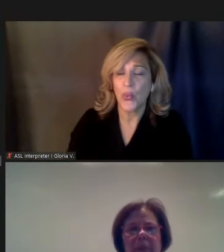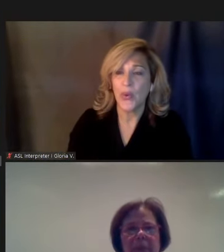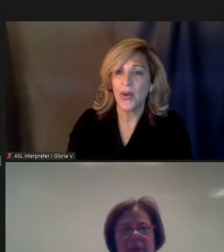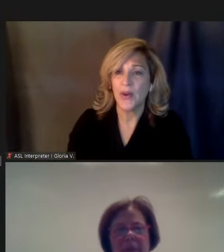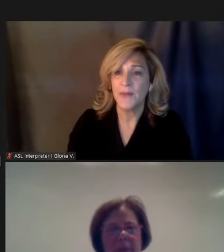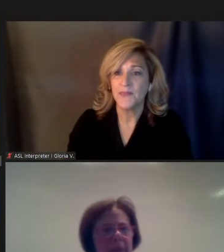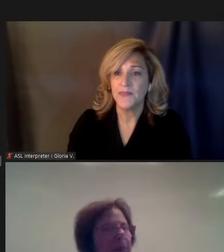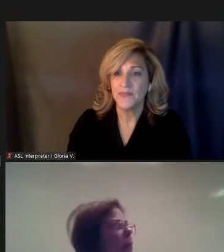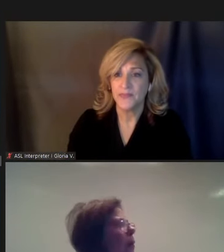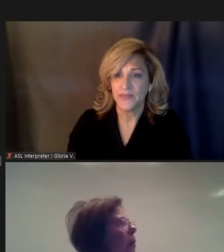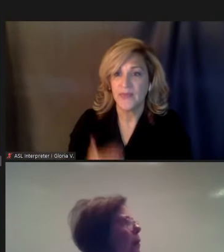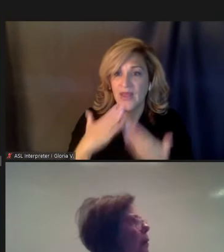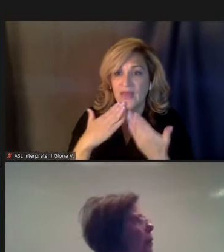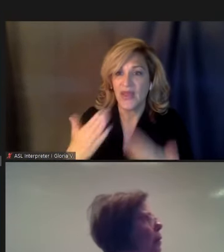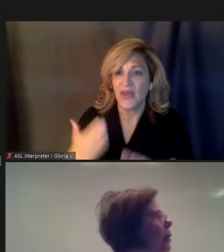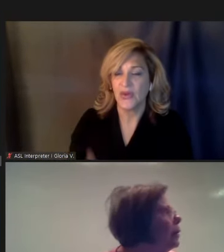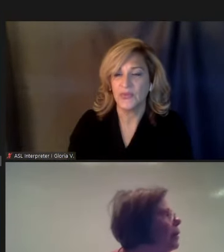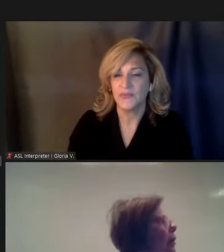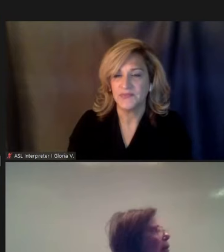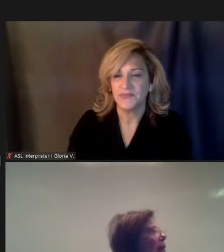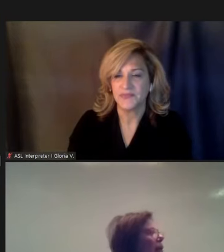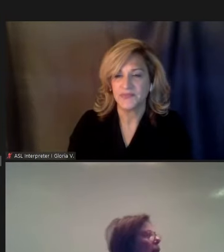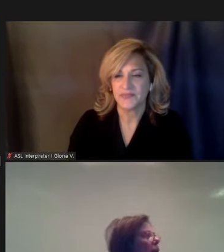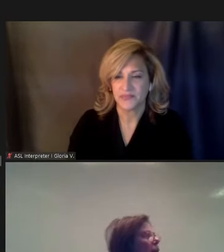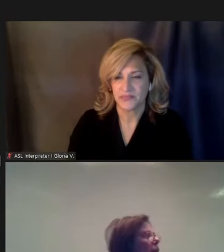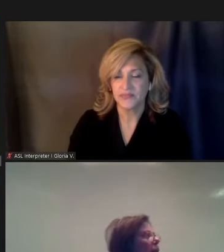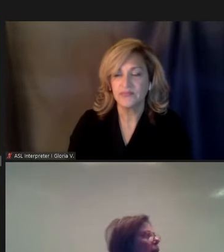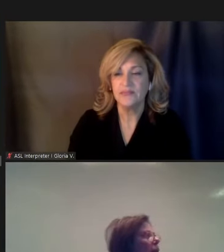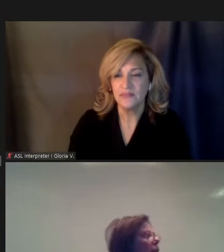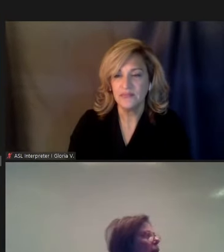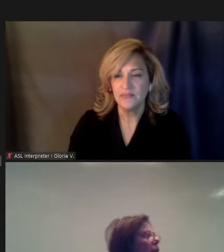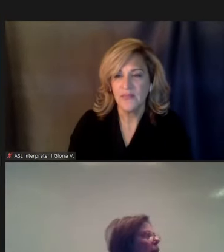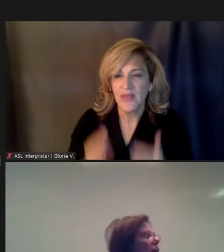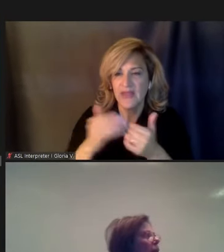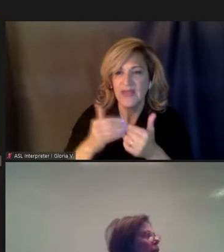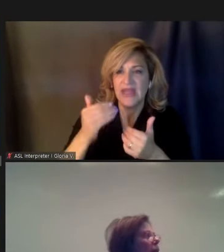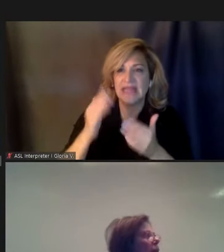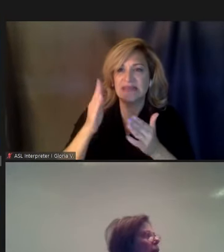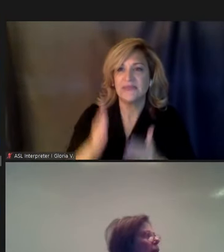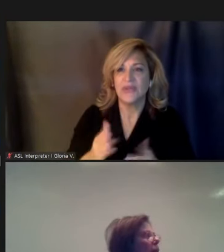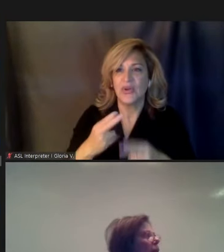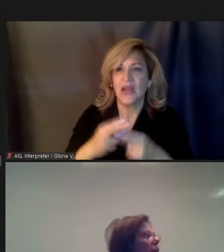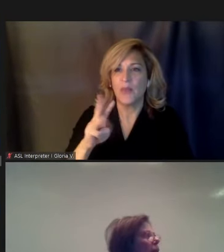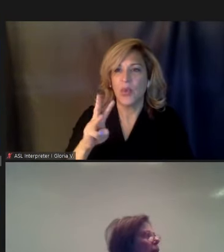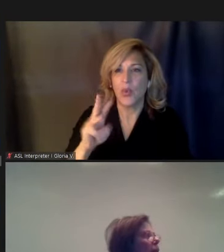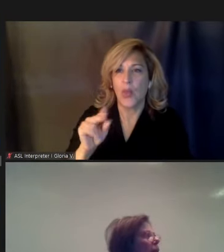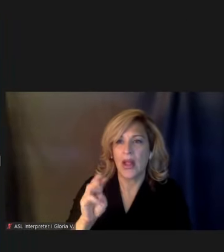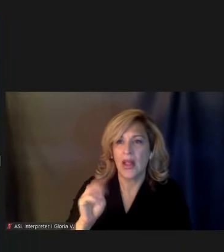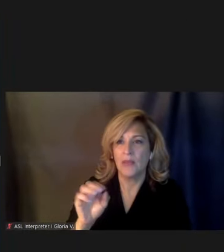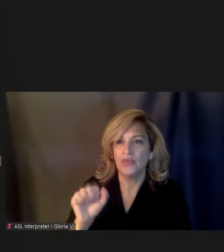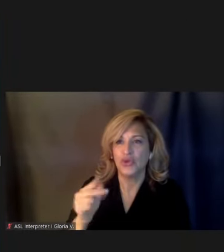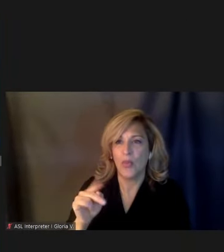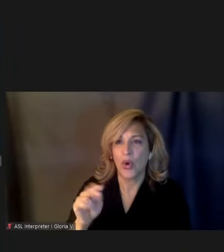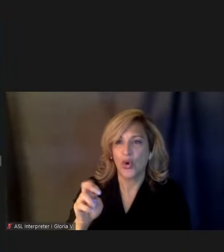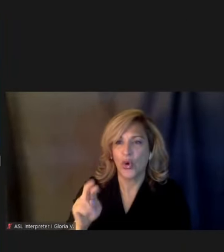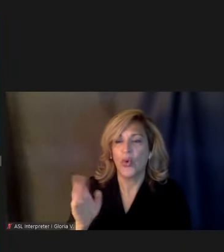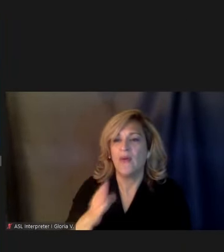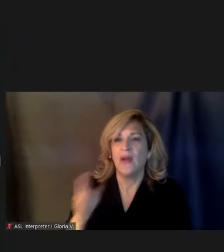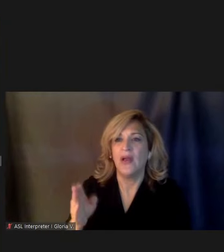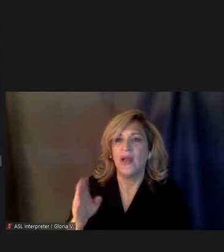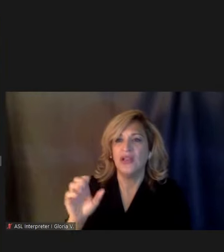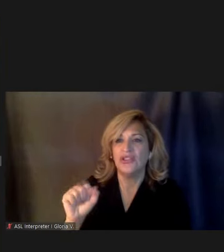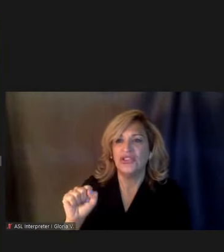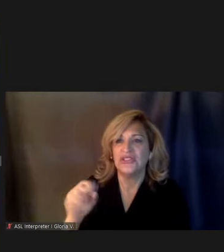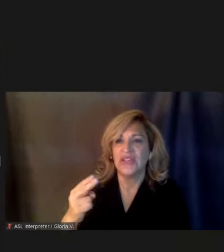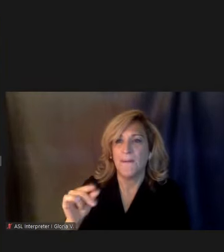you. The next speaker is William Schmoller, followed by Sebastian Quinn.